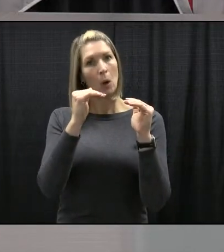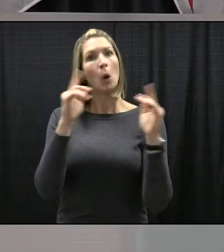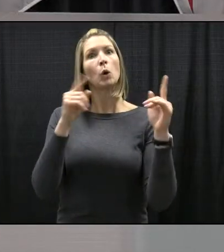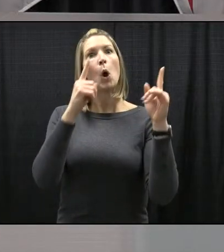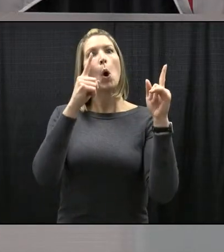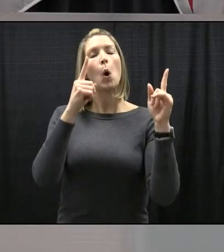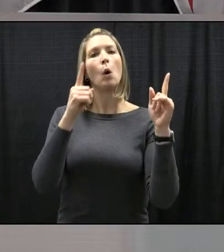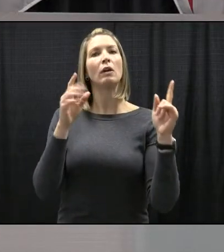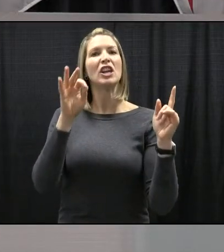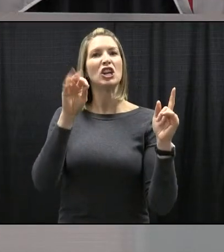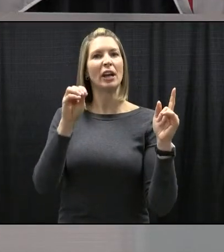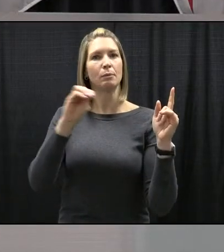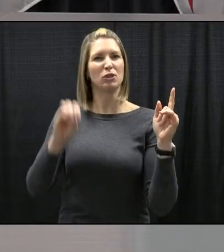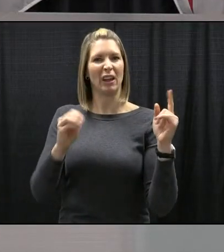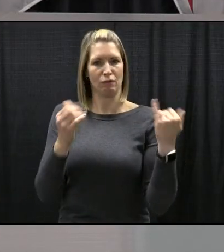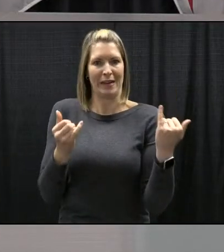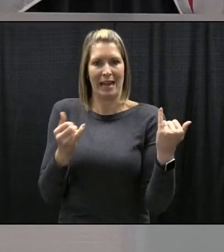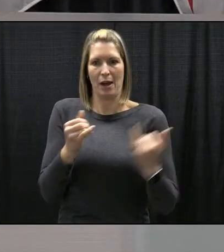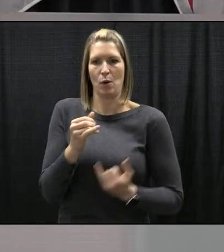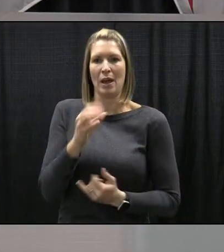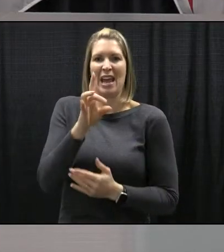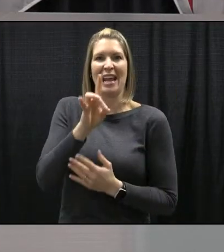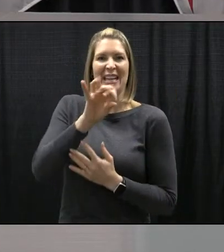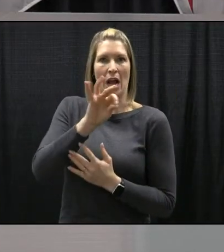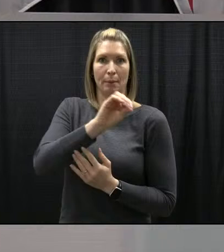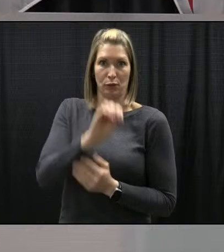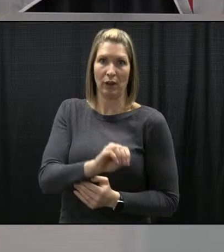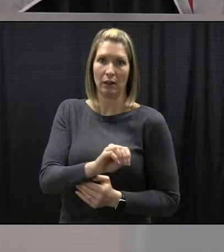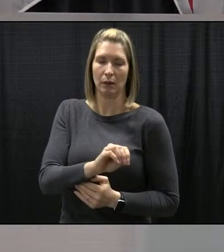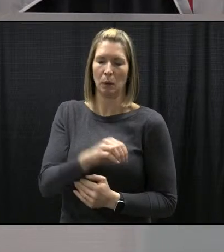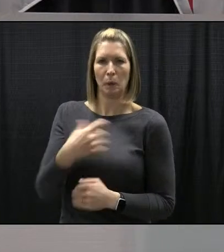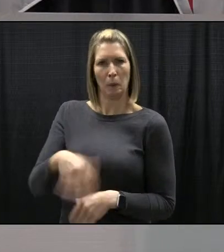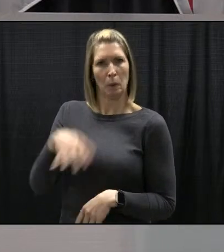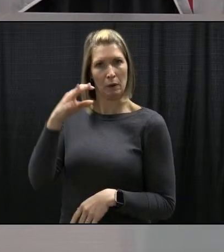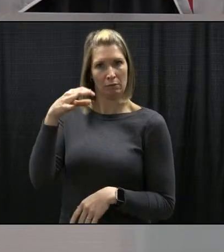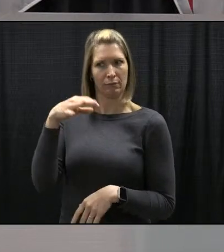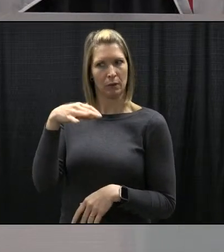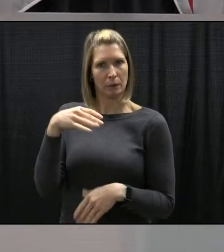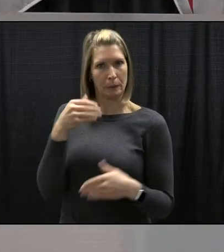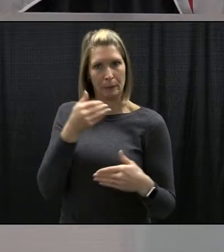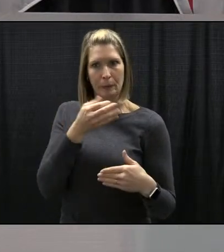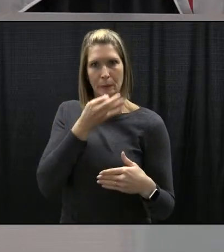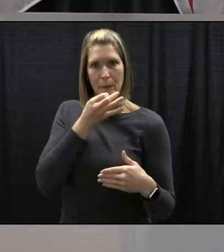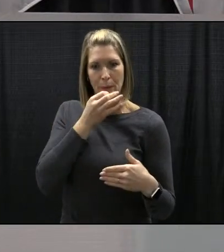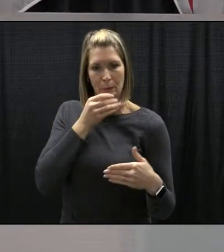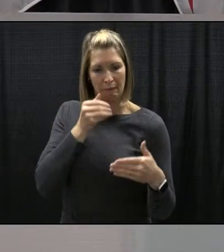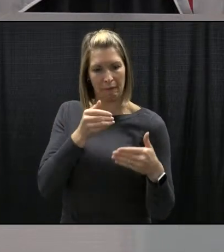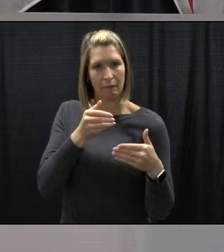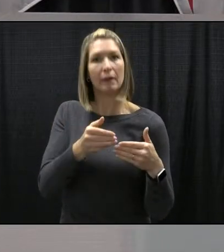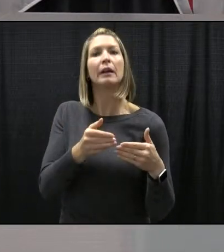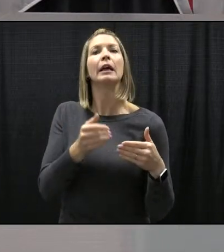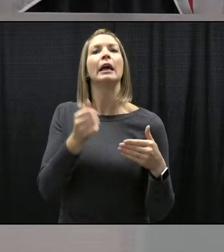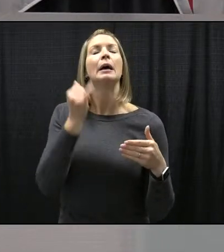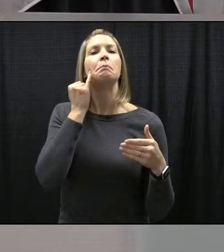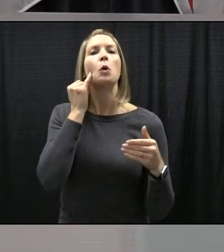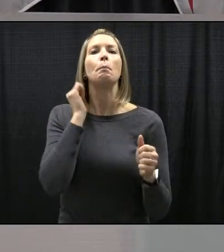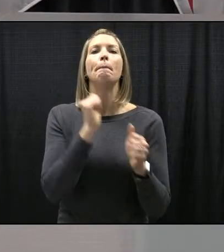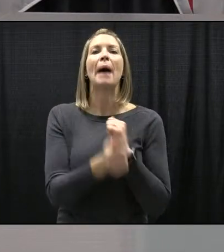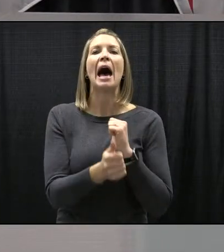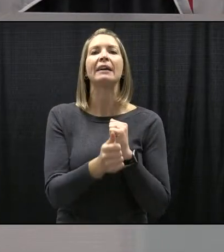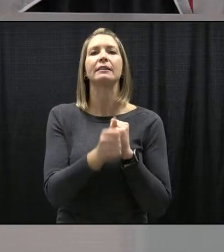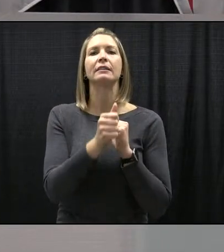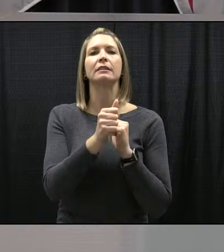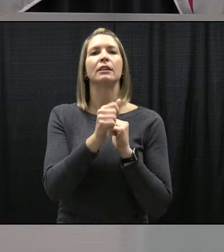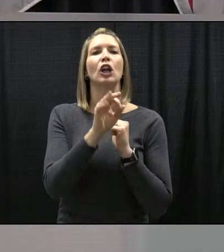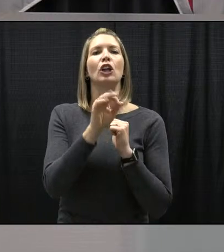had sort of set with those catchy ad campaigns. Will anything change once we hit 90%,